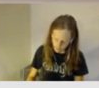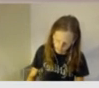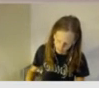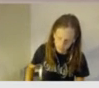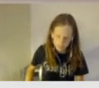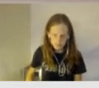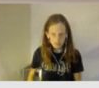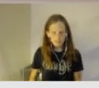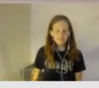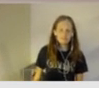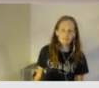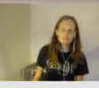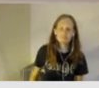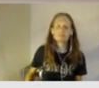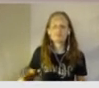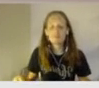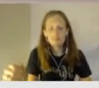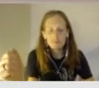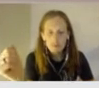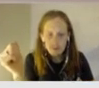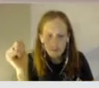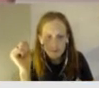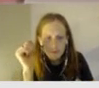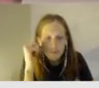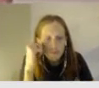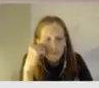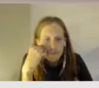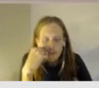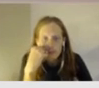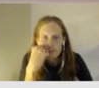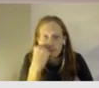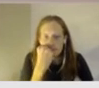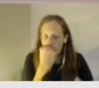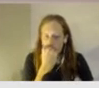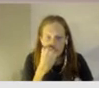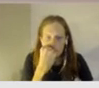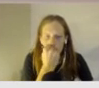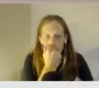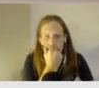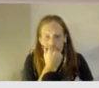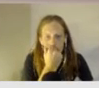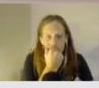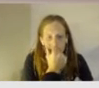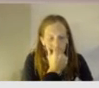newspaper, you know, certainly loved photography. My dad did as well. My brother-in-law. So it was kind of already in the DNA, I